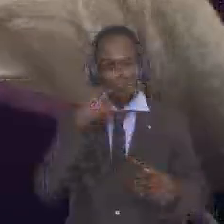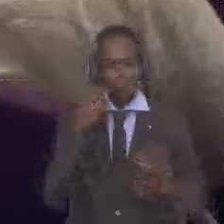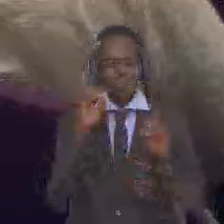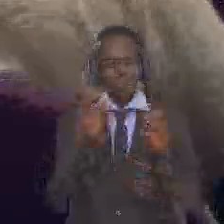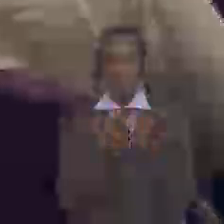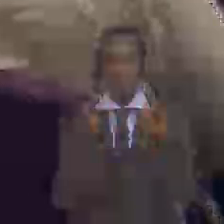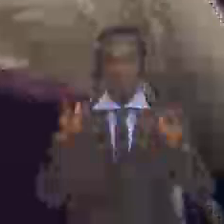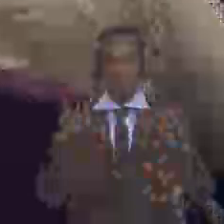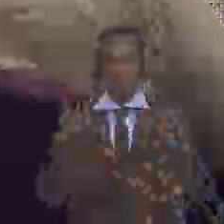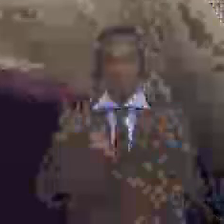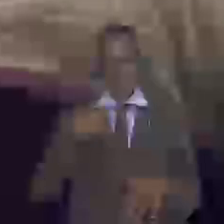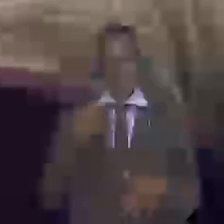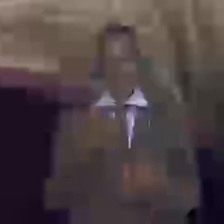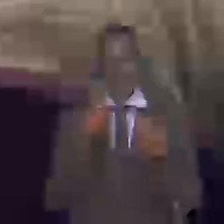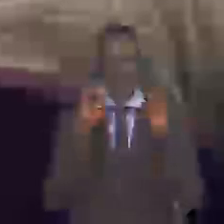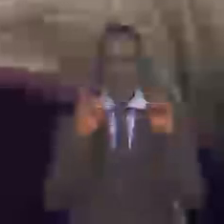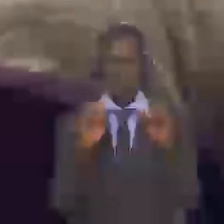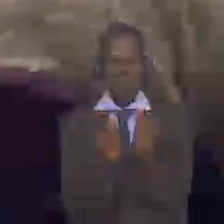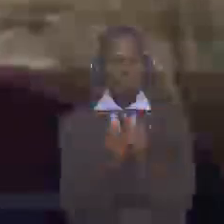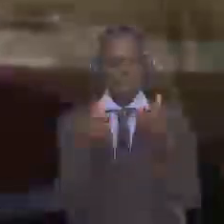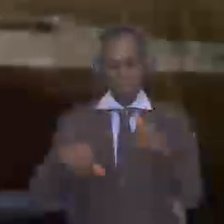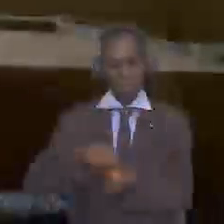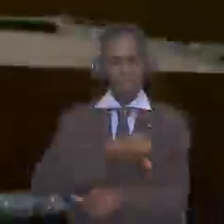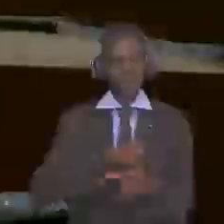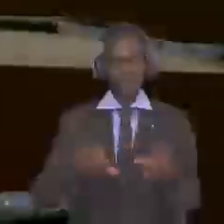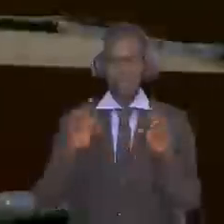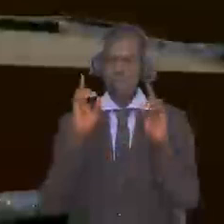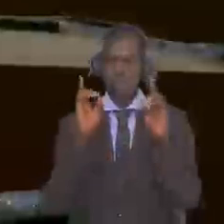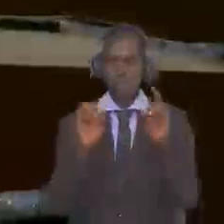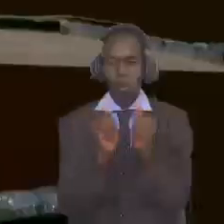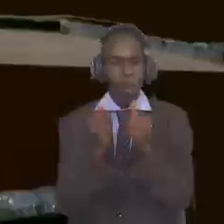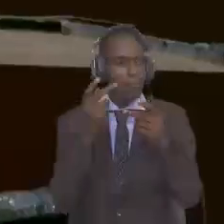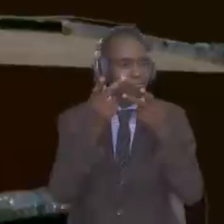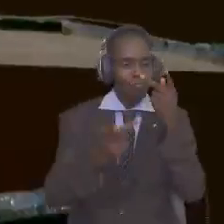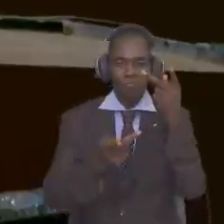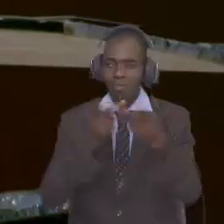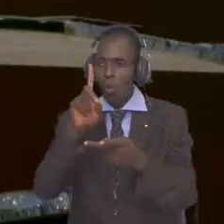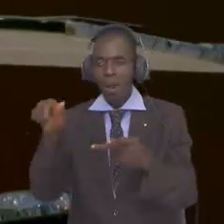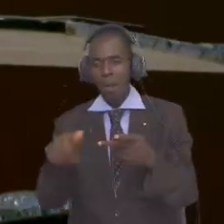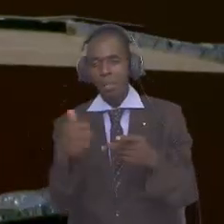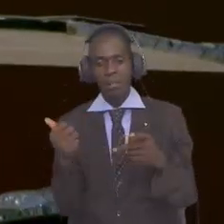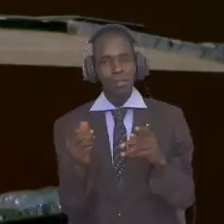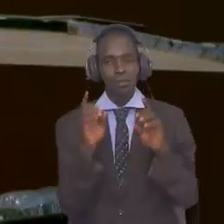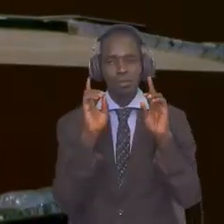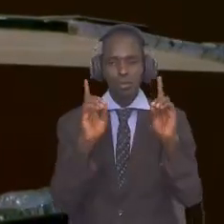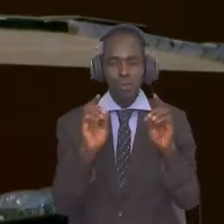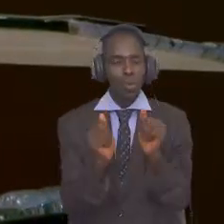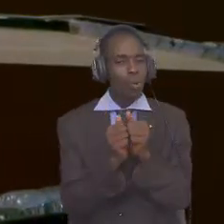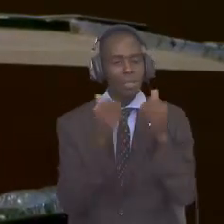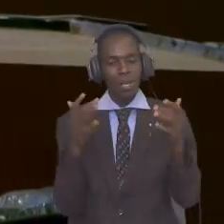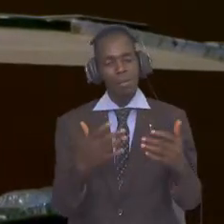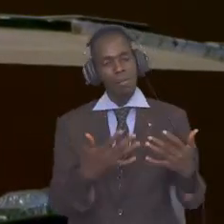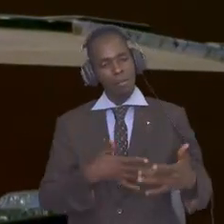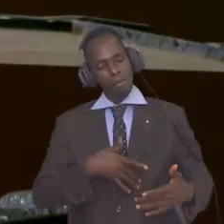affection, doctrine without fellowship, doctrine without visiting one another, doctrine without